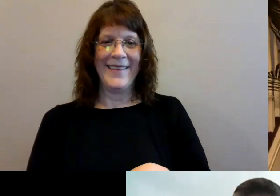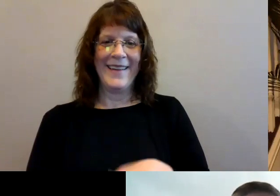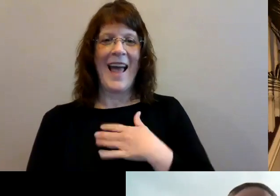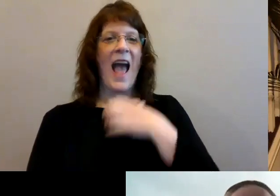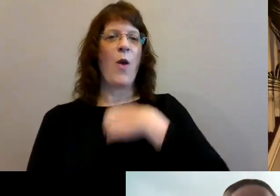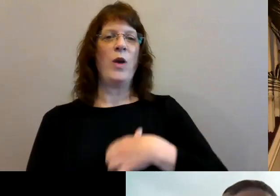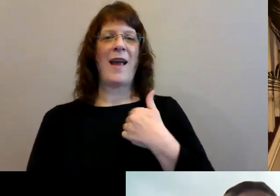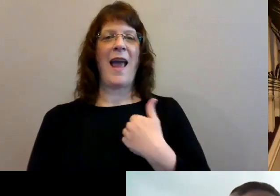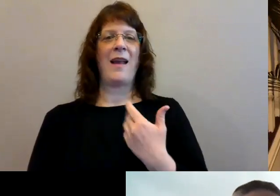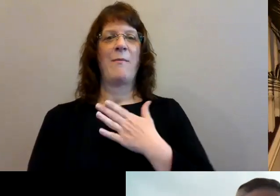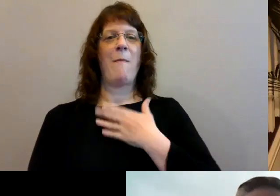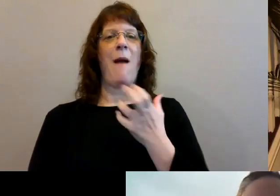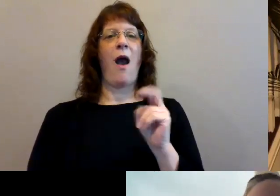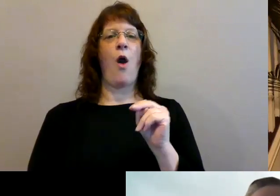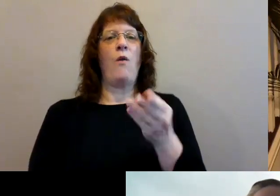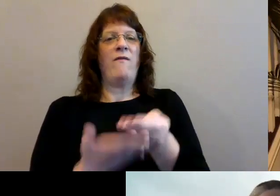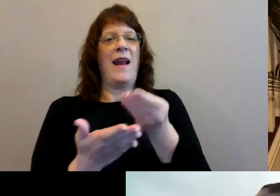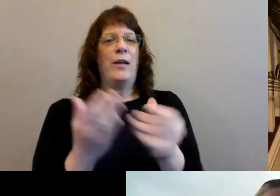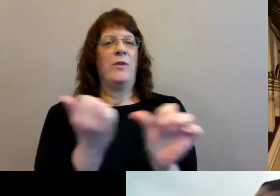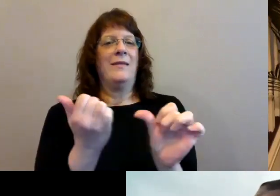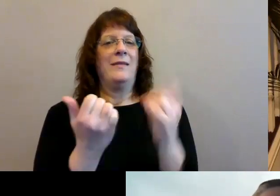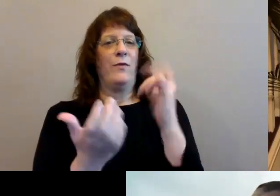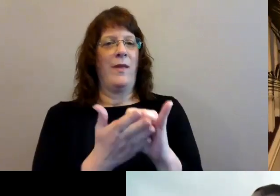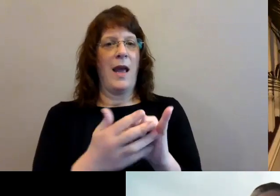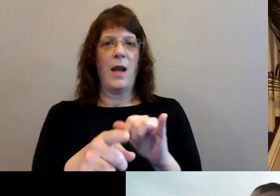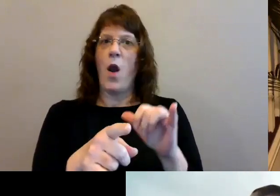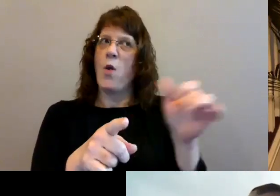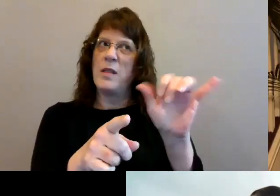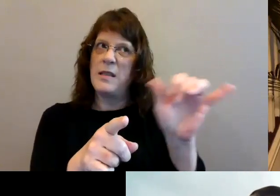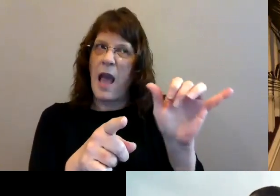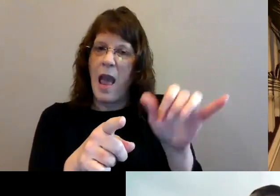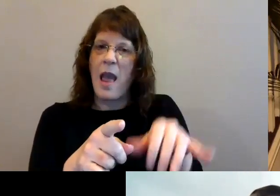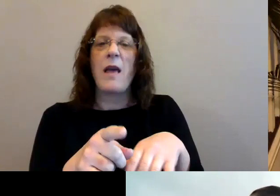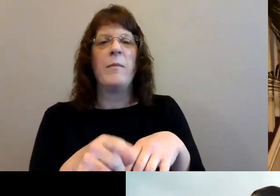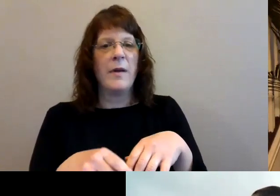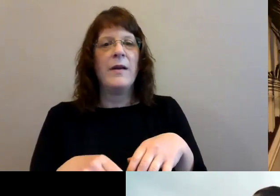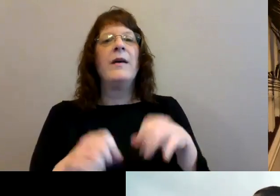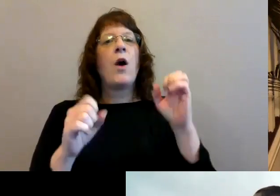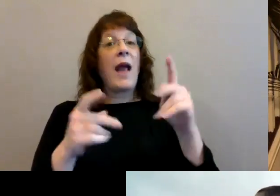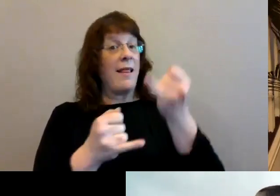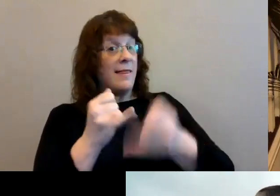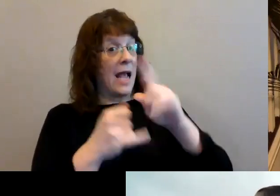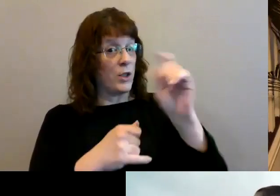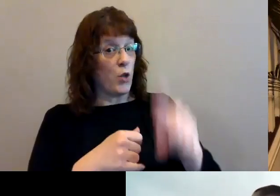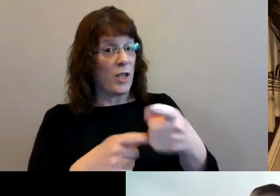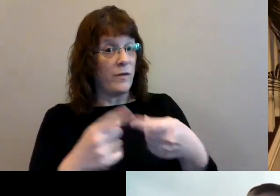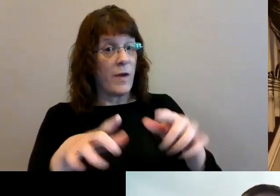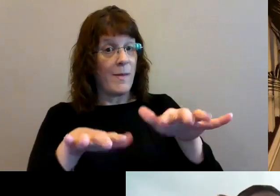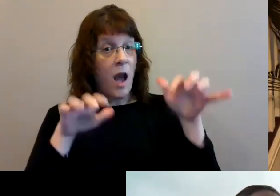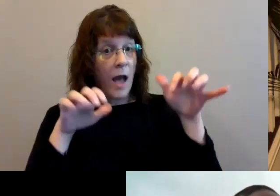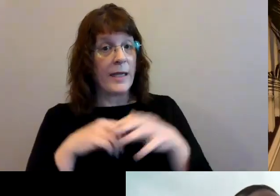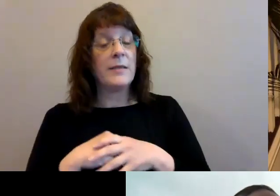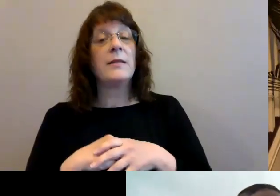my own financial assistant to deal with that. Same, honestly. Yeah. Yeah. All right, so last question from the audience.